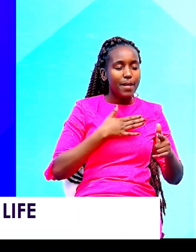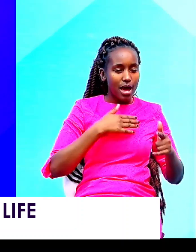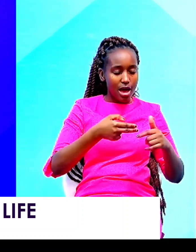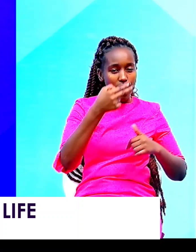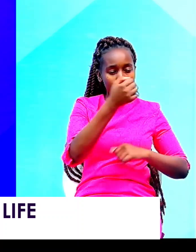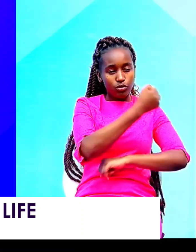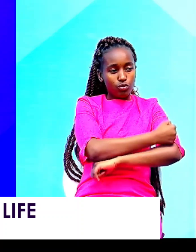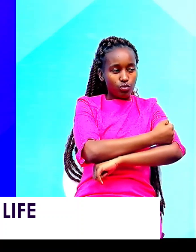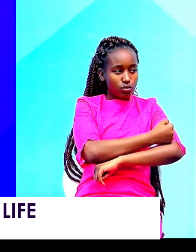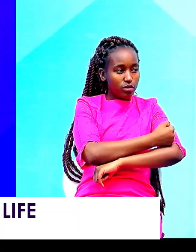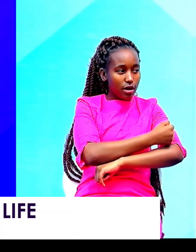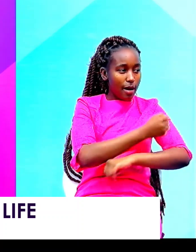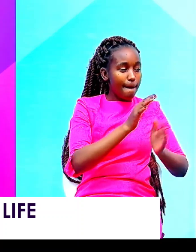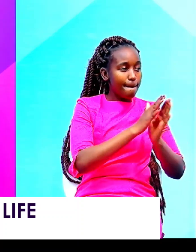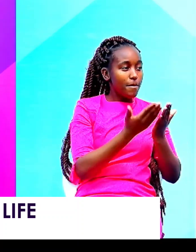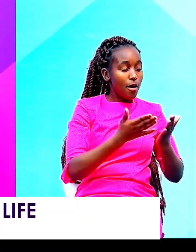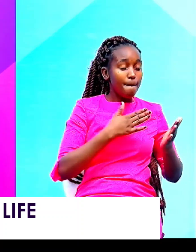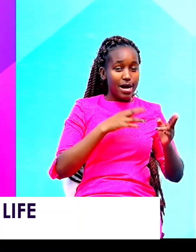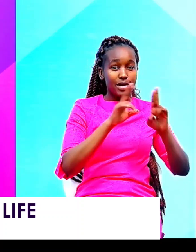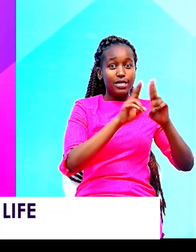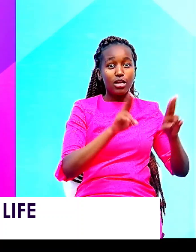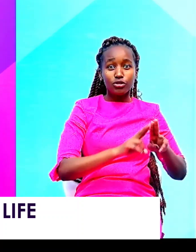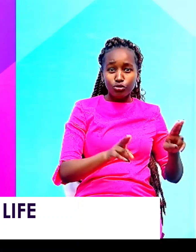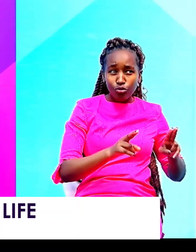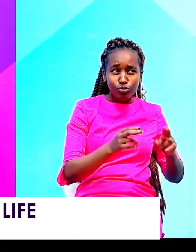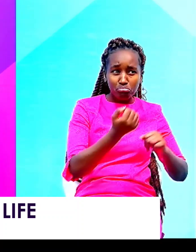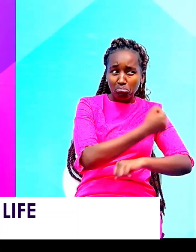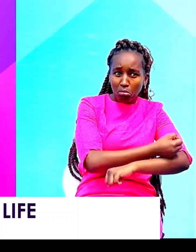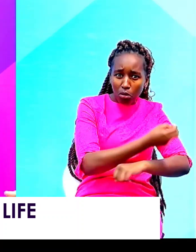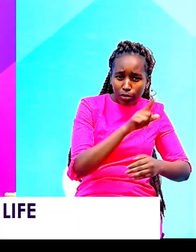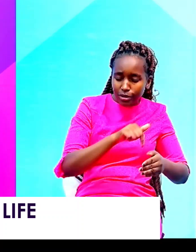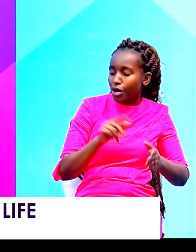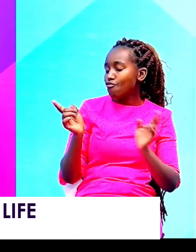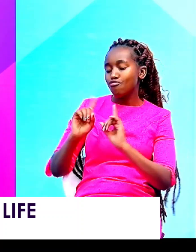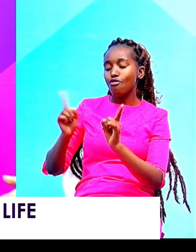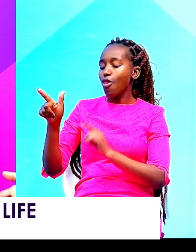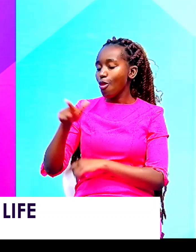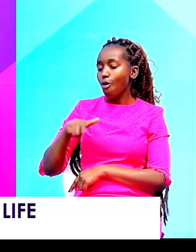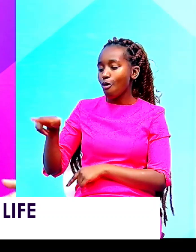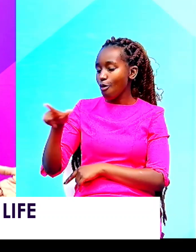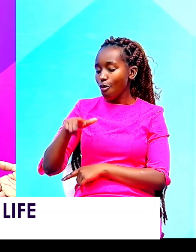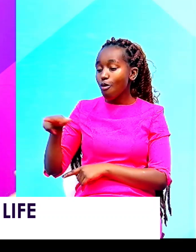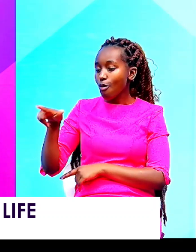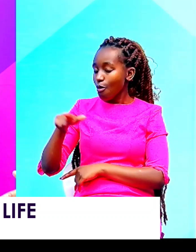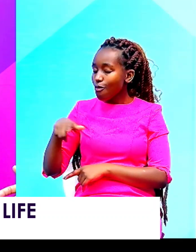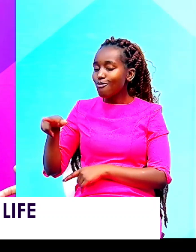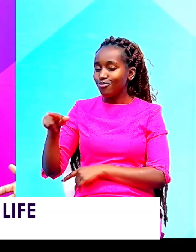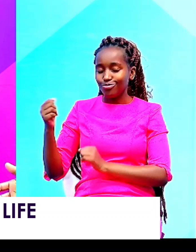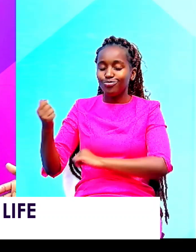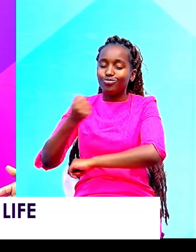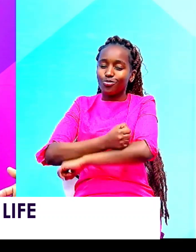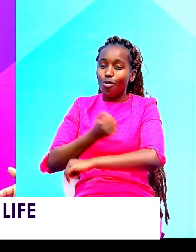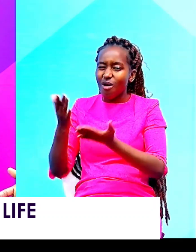international, whatever. No, it was just local. But Visiki, Aminazidi.